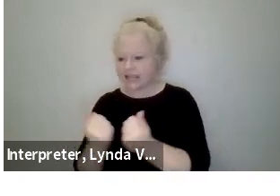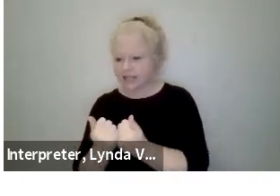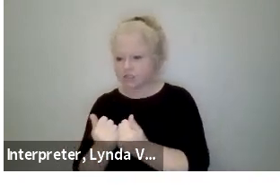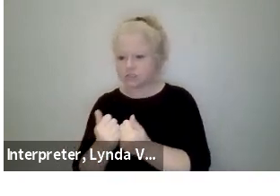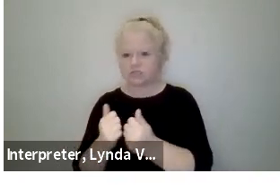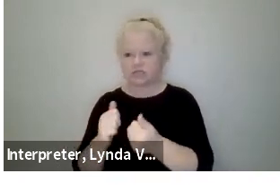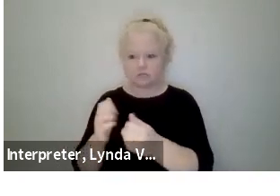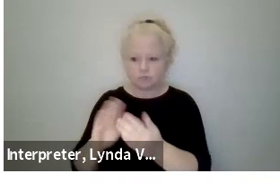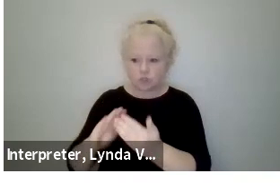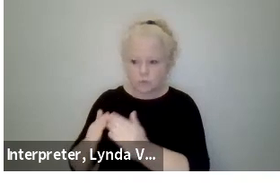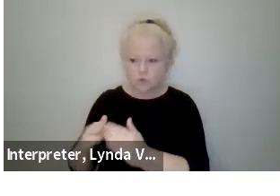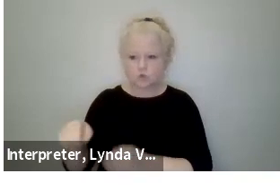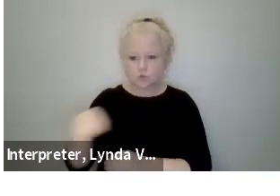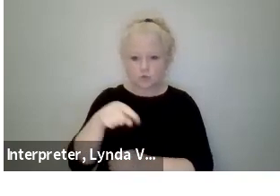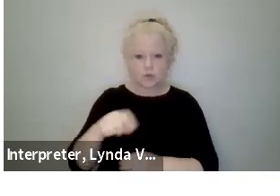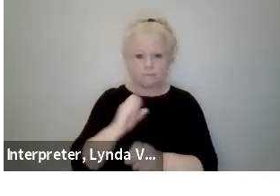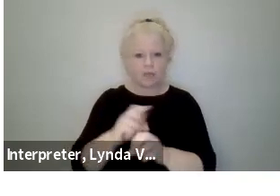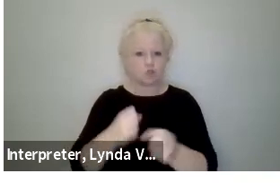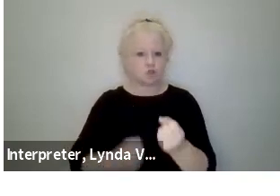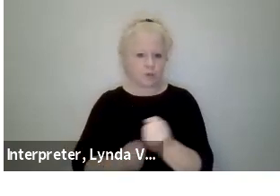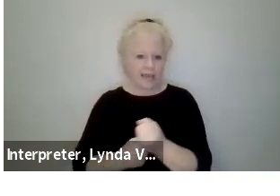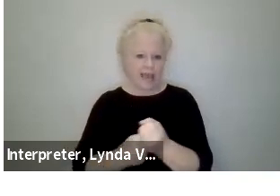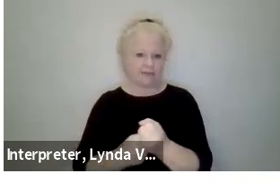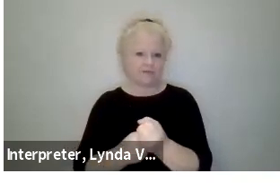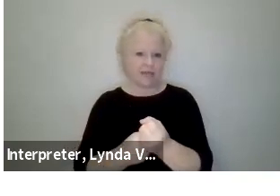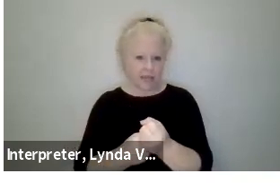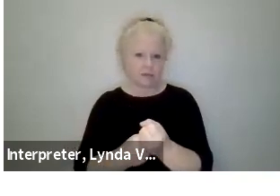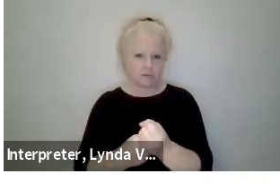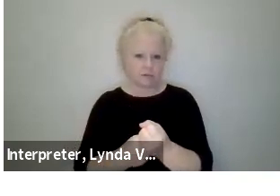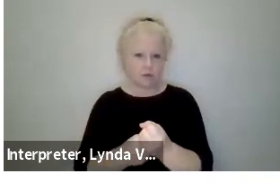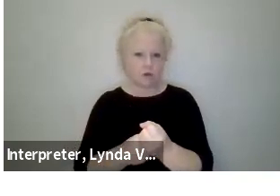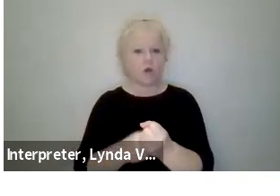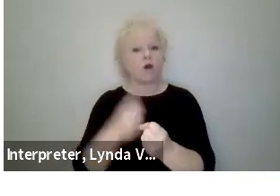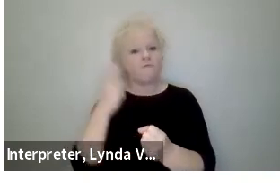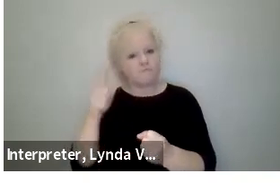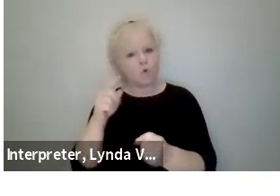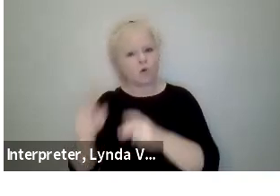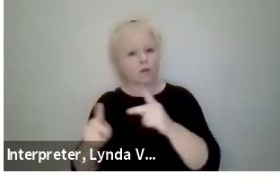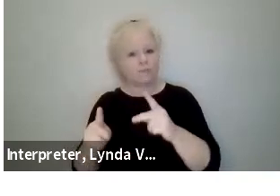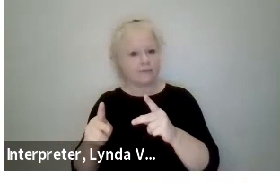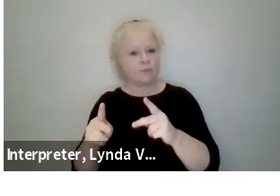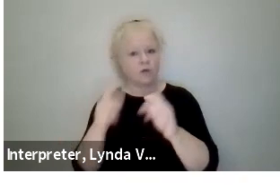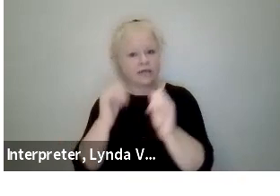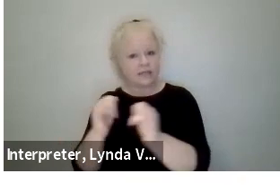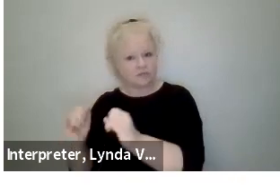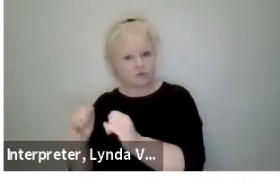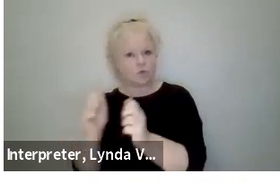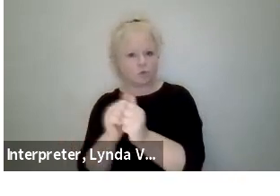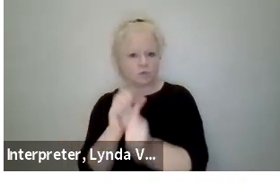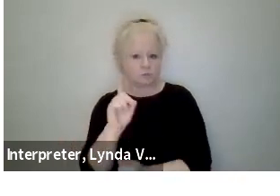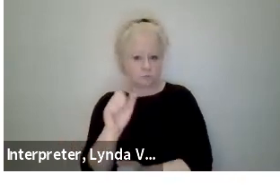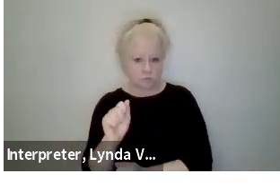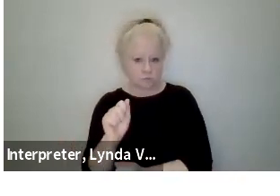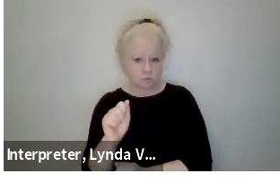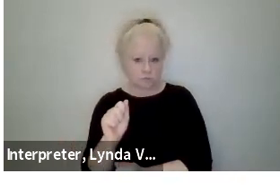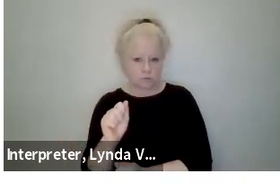make sure that we advocate that we're there for those individuals with disabilities, to kind of make sure that we not only look for